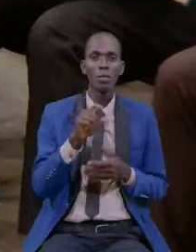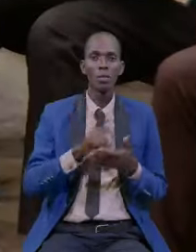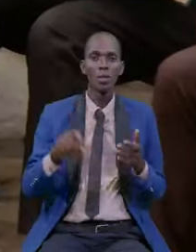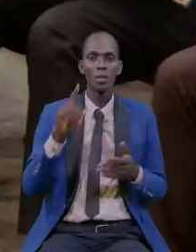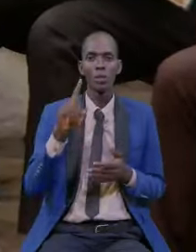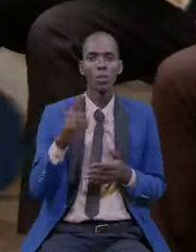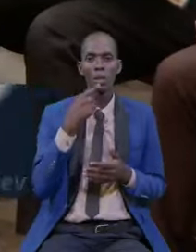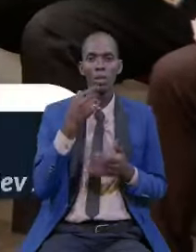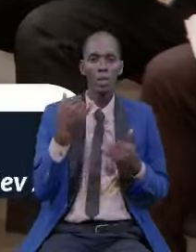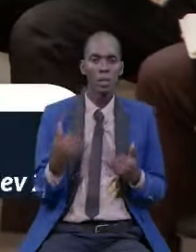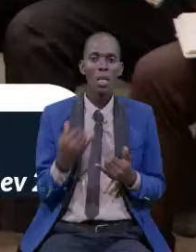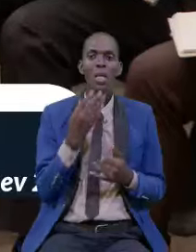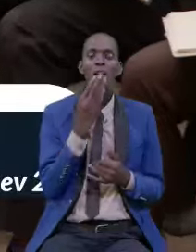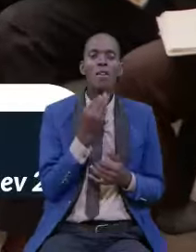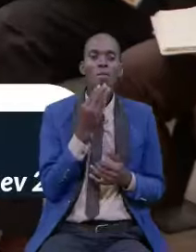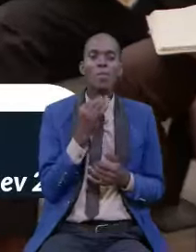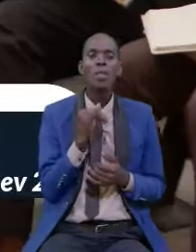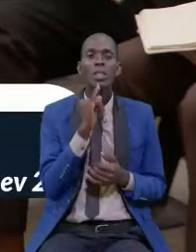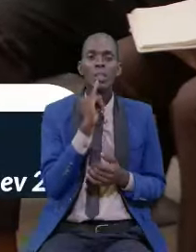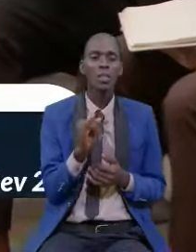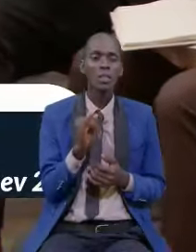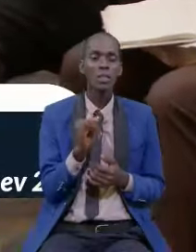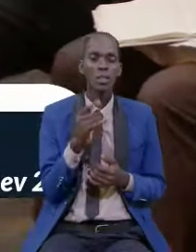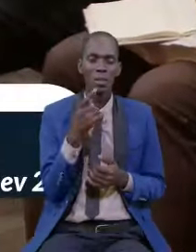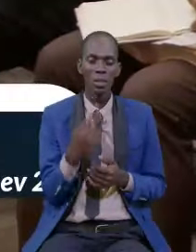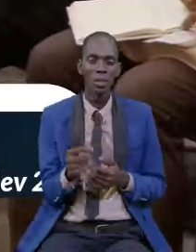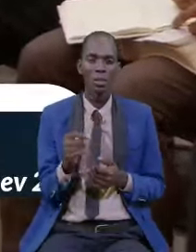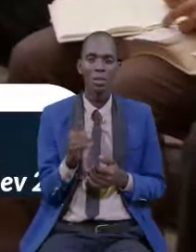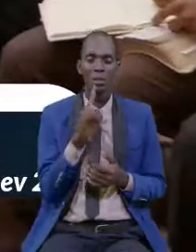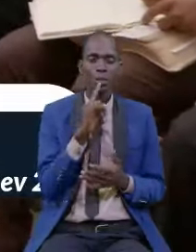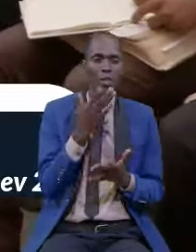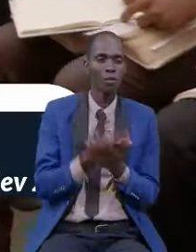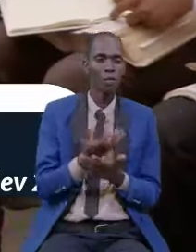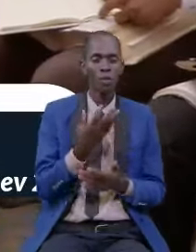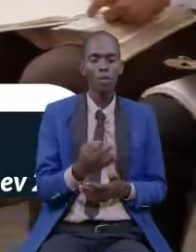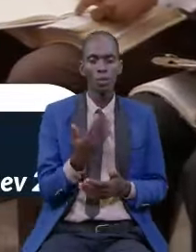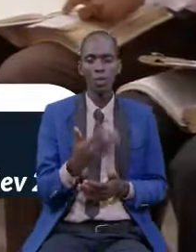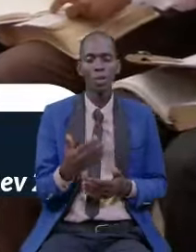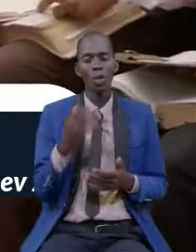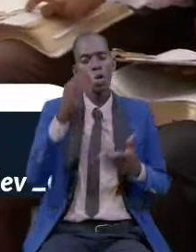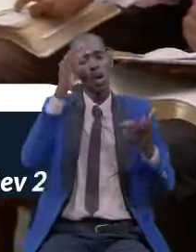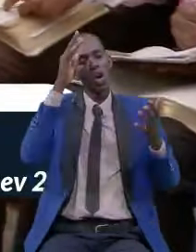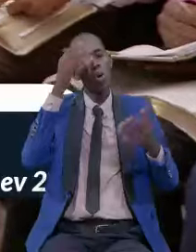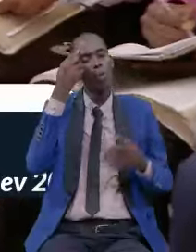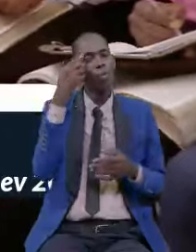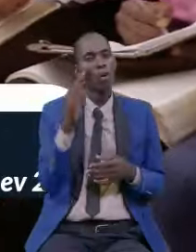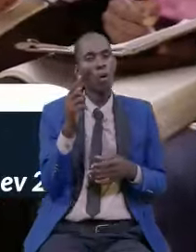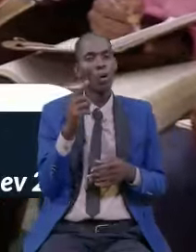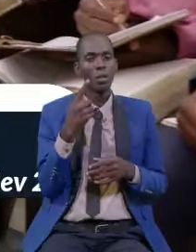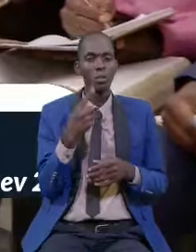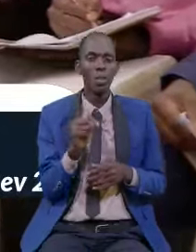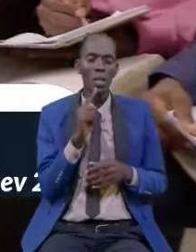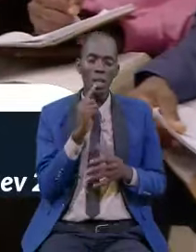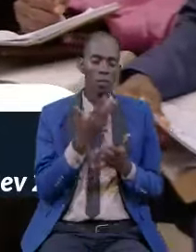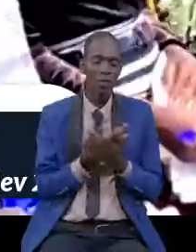now faith is the substance of things hoped for, the evidence of things